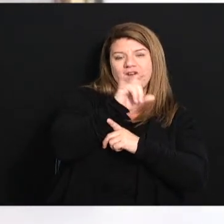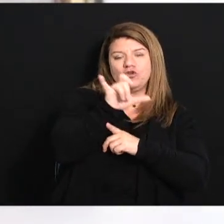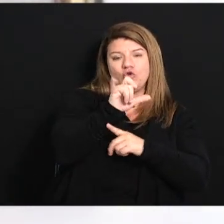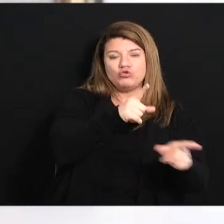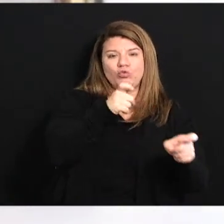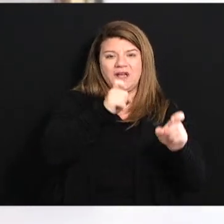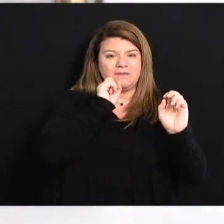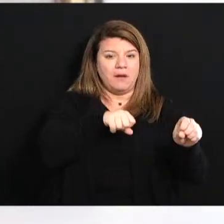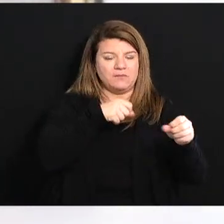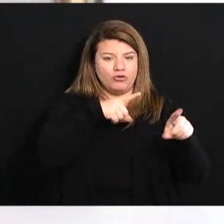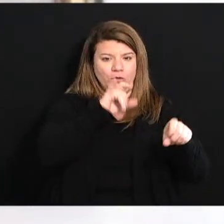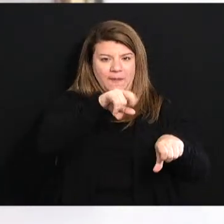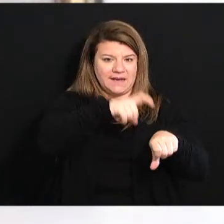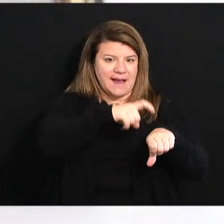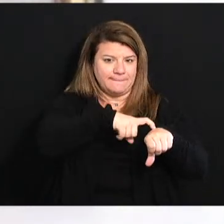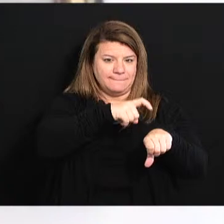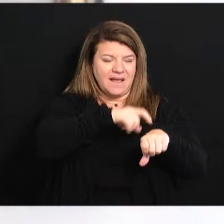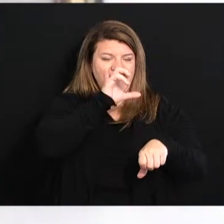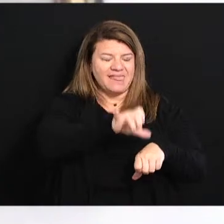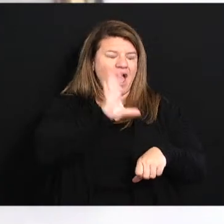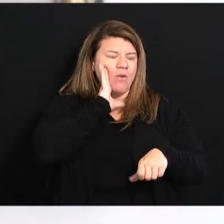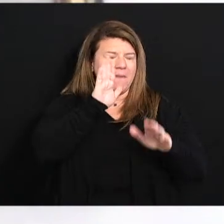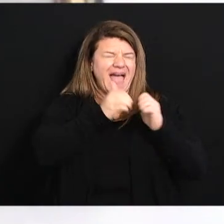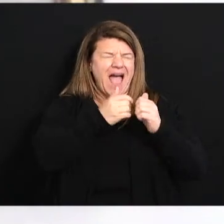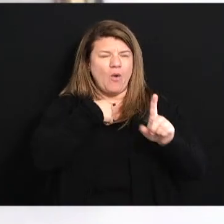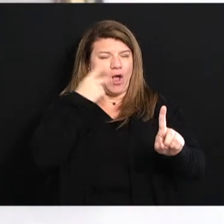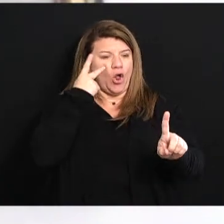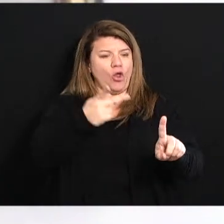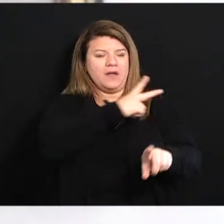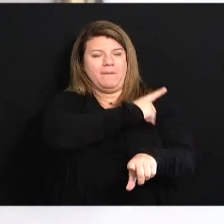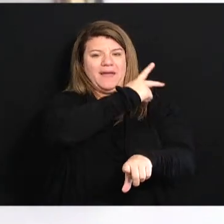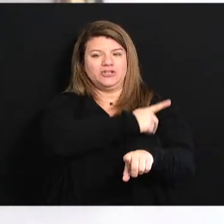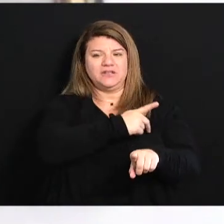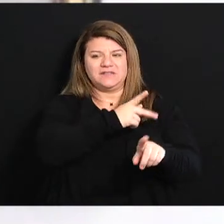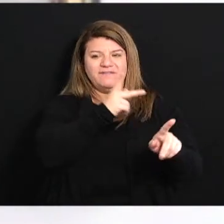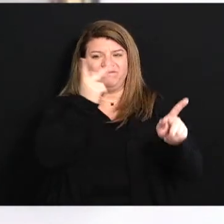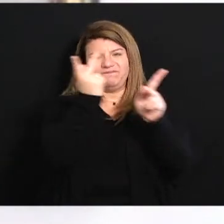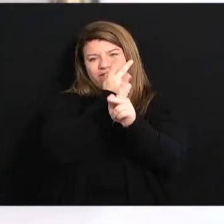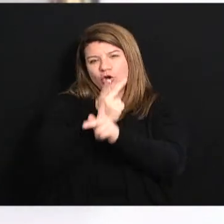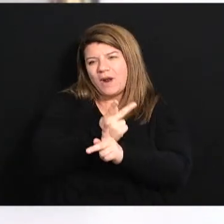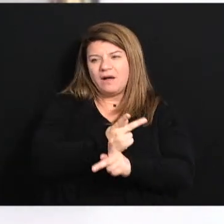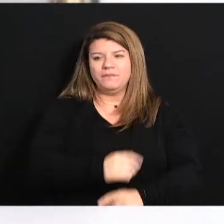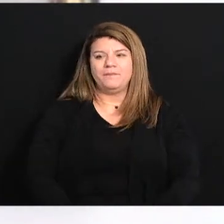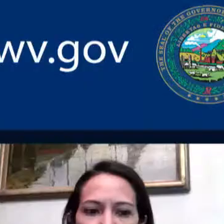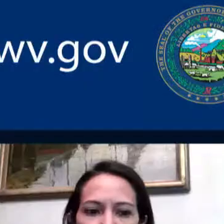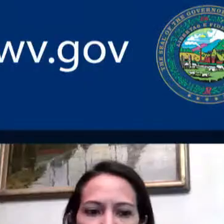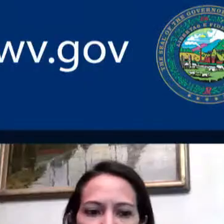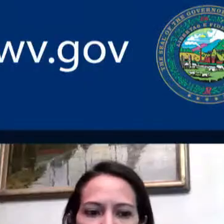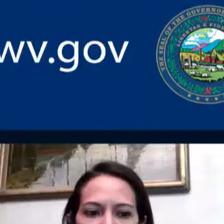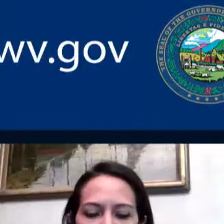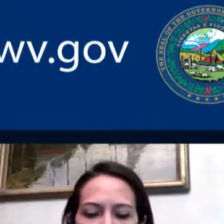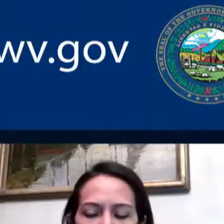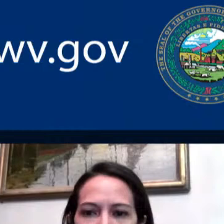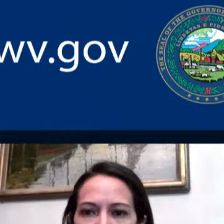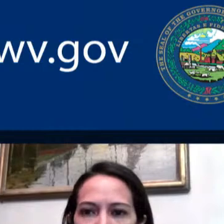within that time frame. But that would be how we look at patients in allocating those medicines.